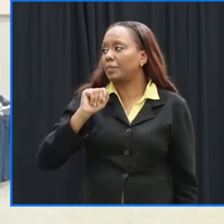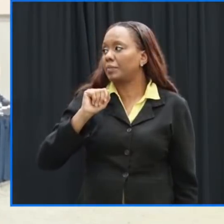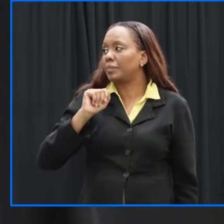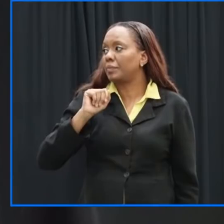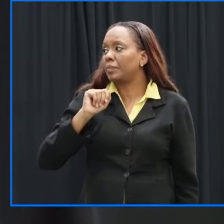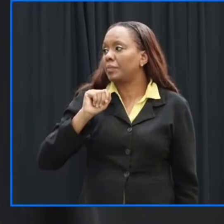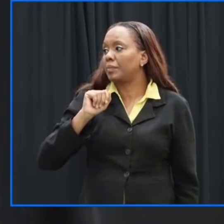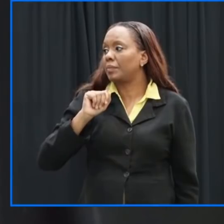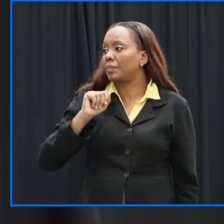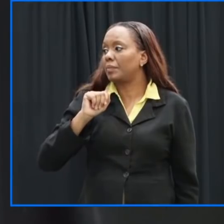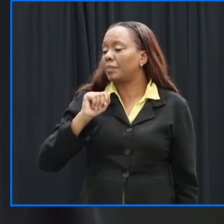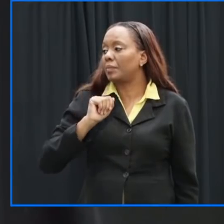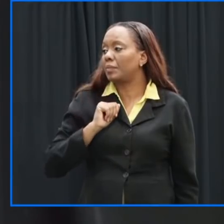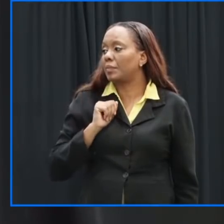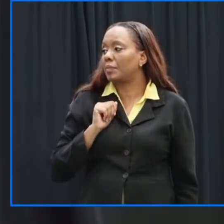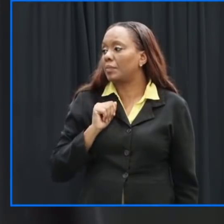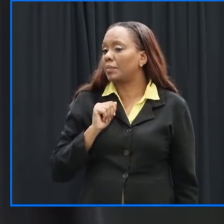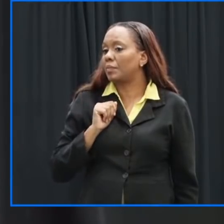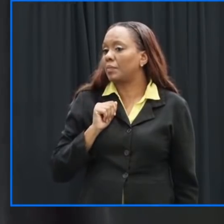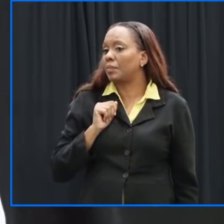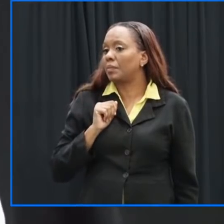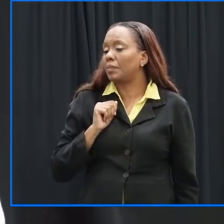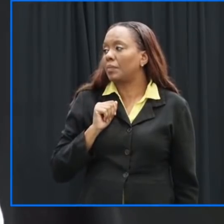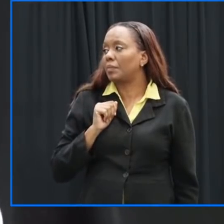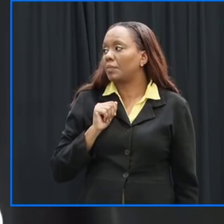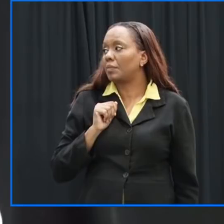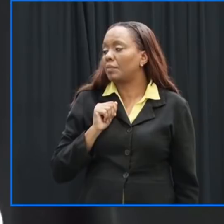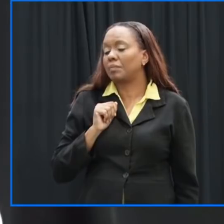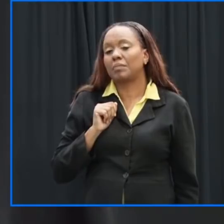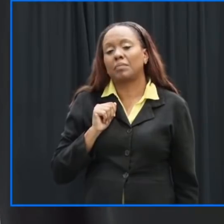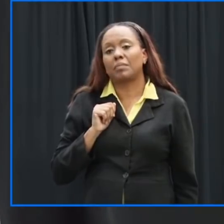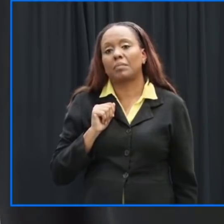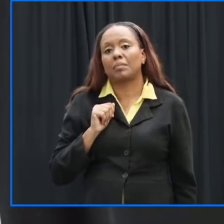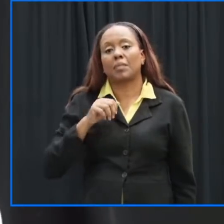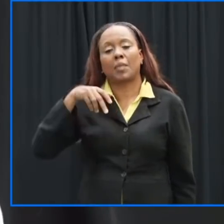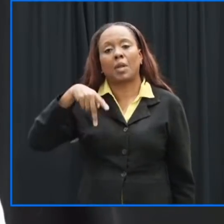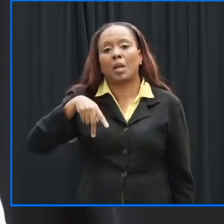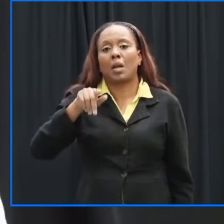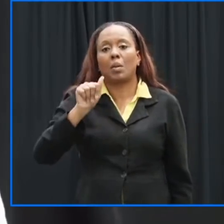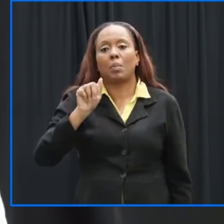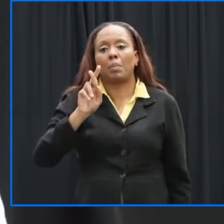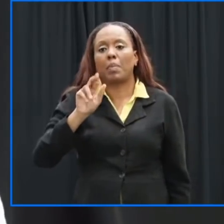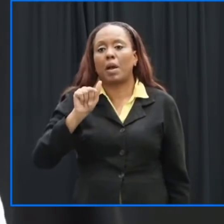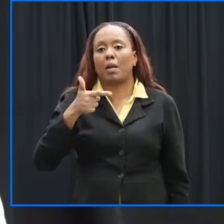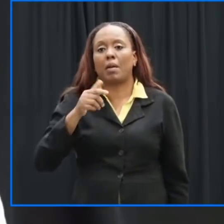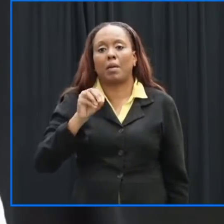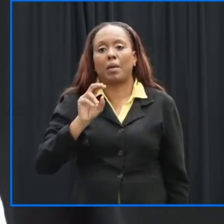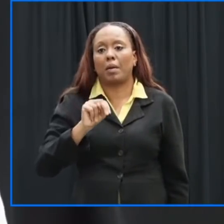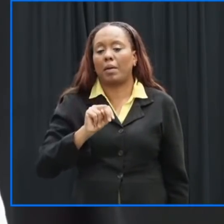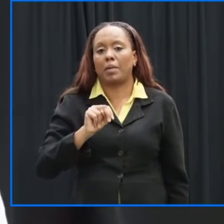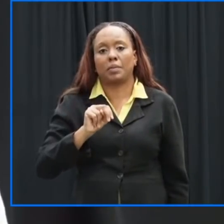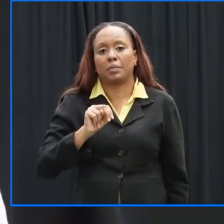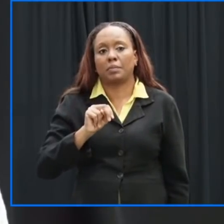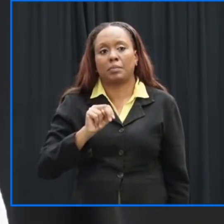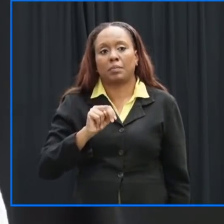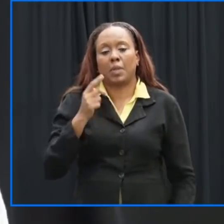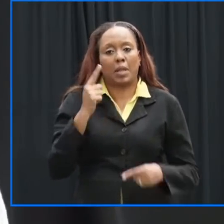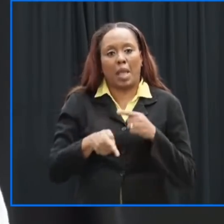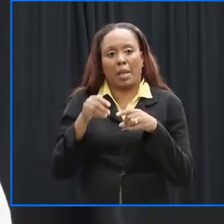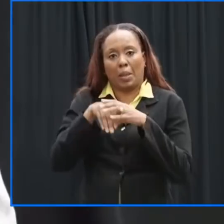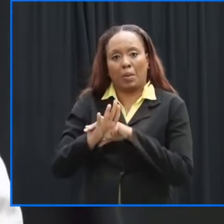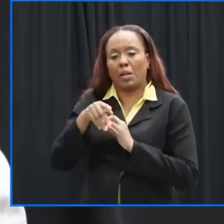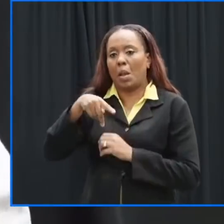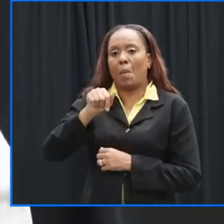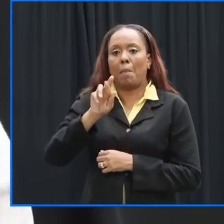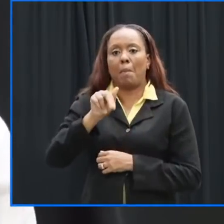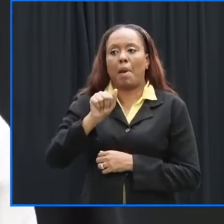because they have some issues. Paragon is not going to be operational. We have made all provisions for the safe movement of